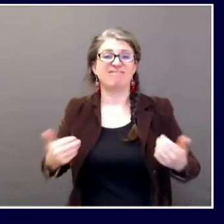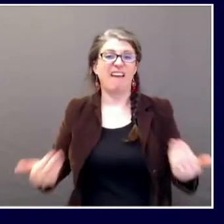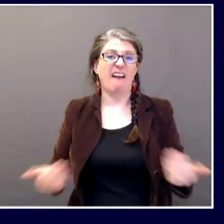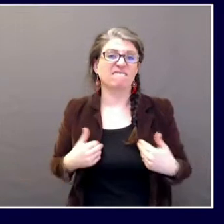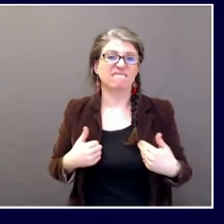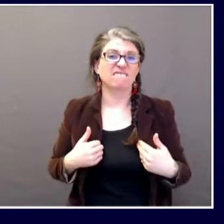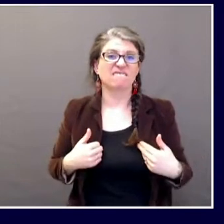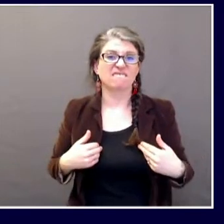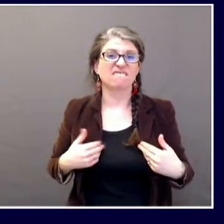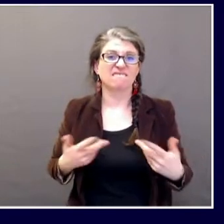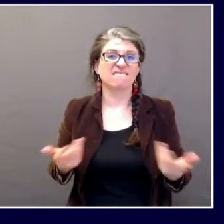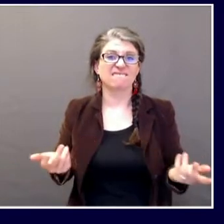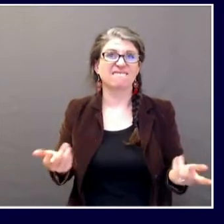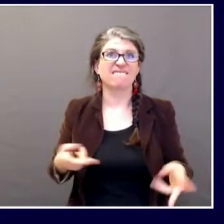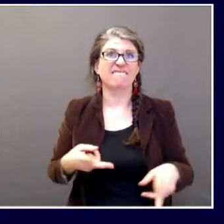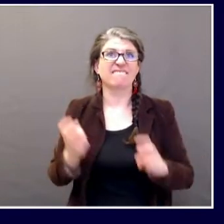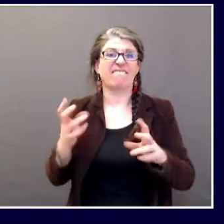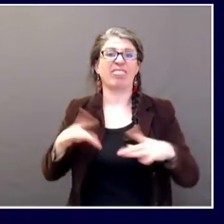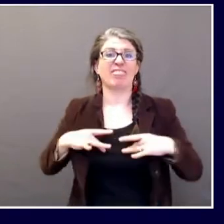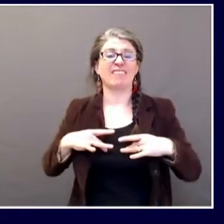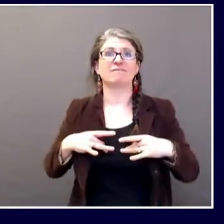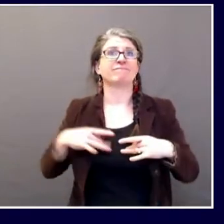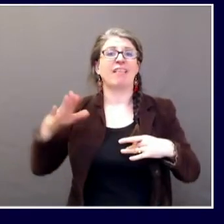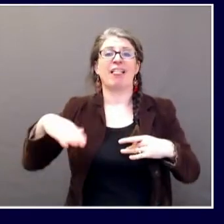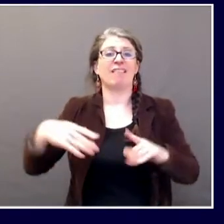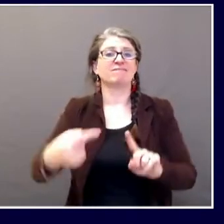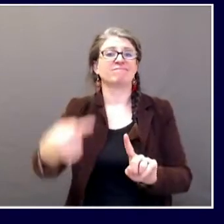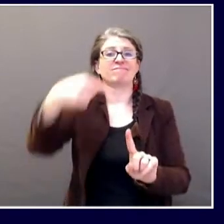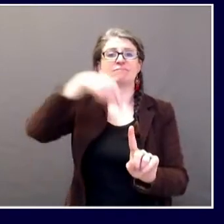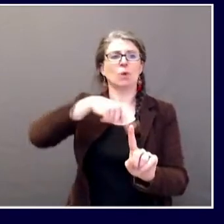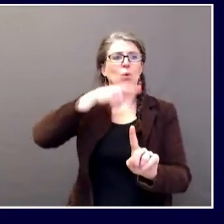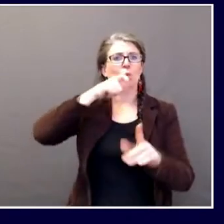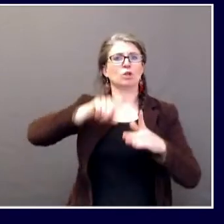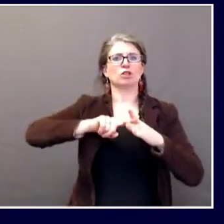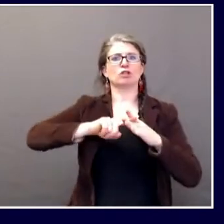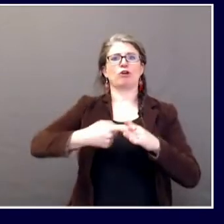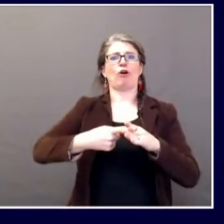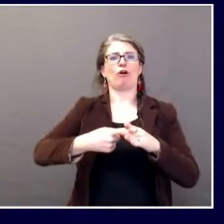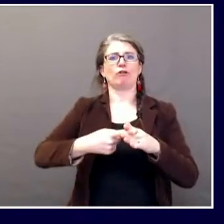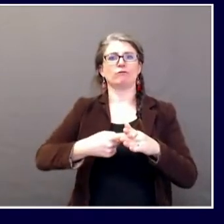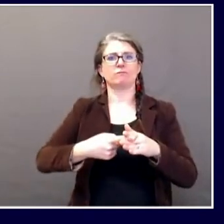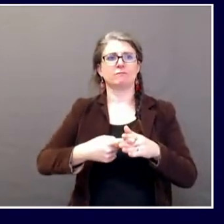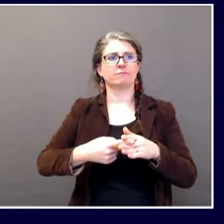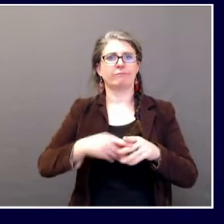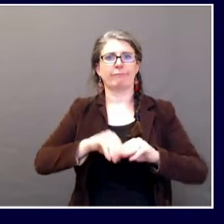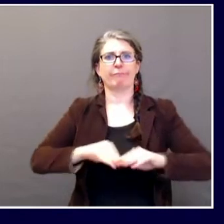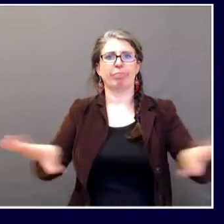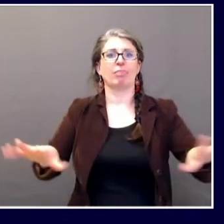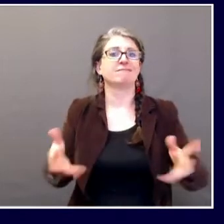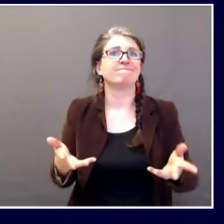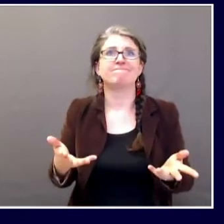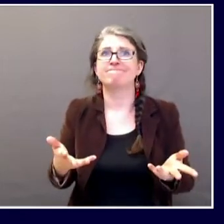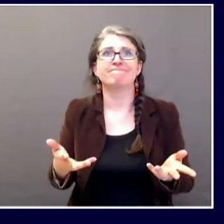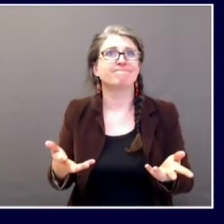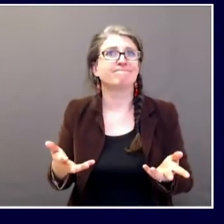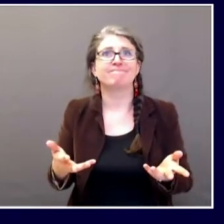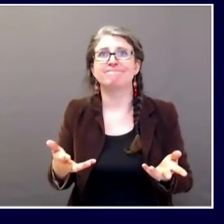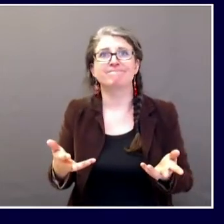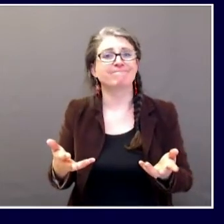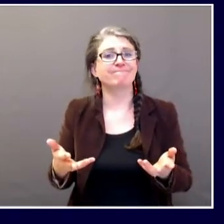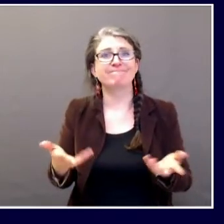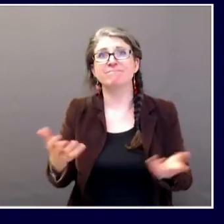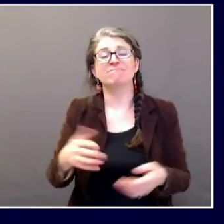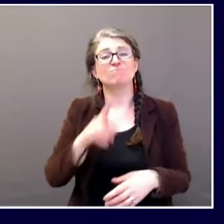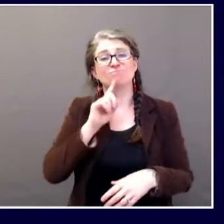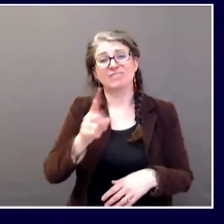emanated from. Because of how much COVID there is out there right now, it's possible that there were multiple points of entry. I will get